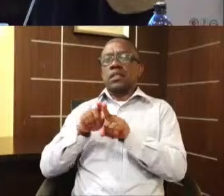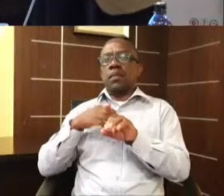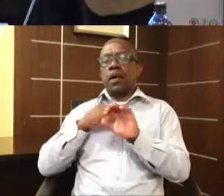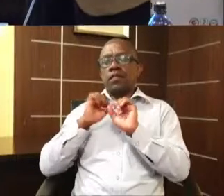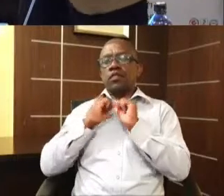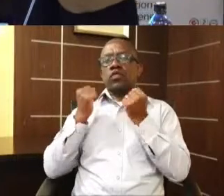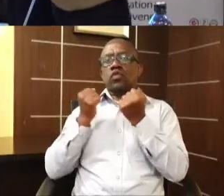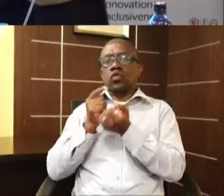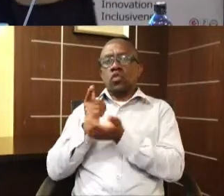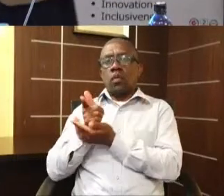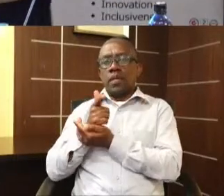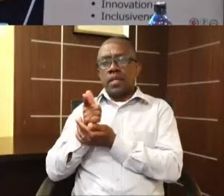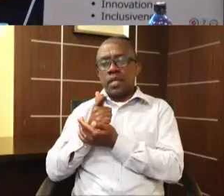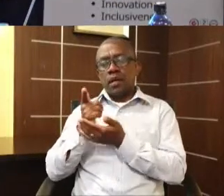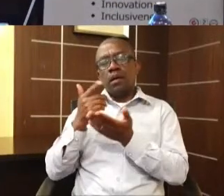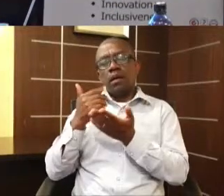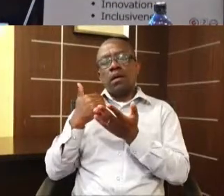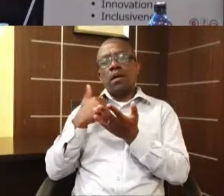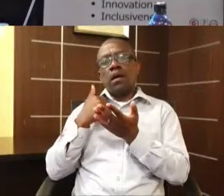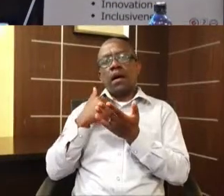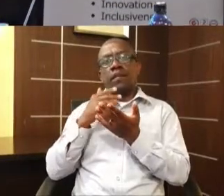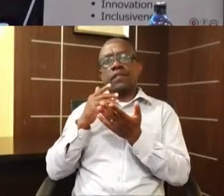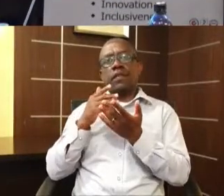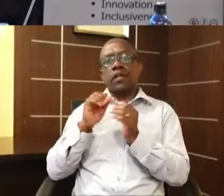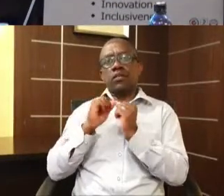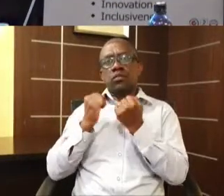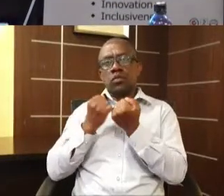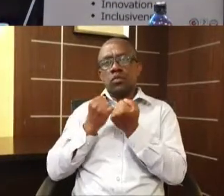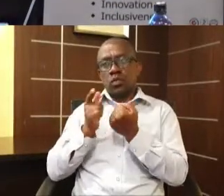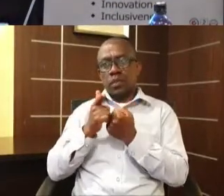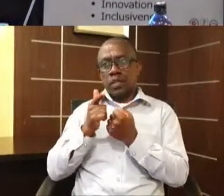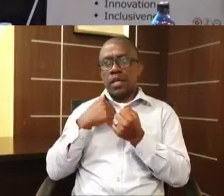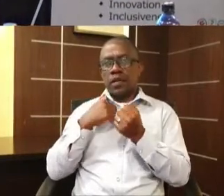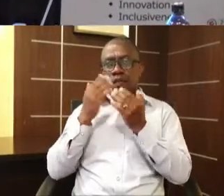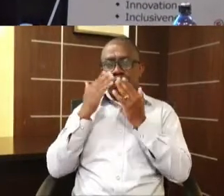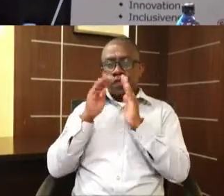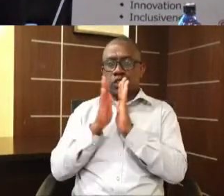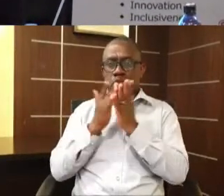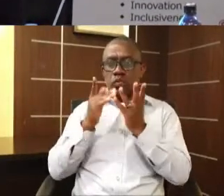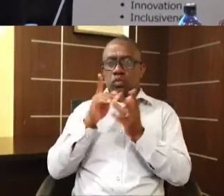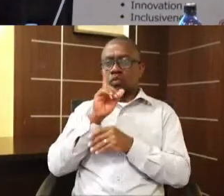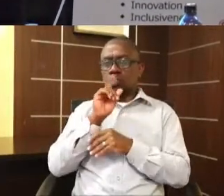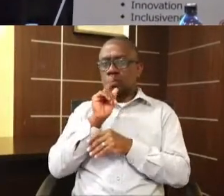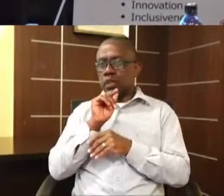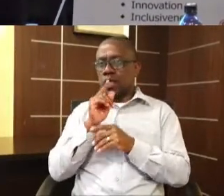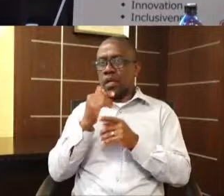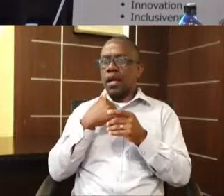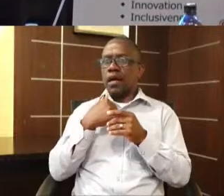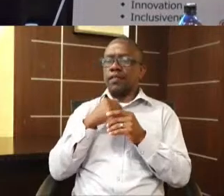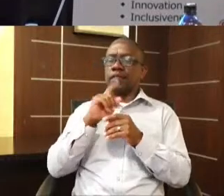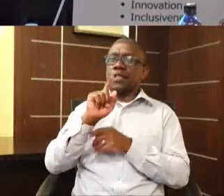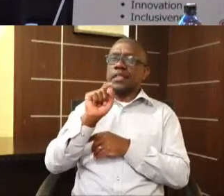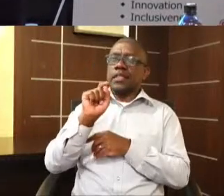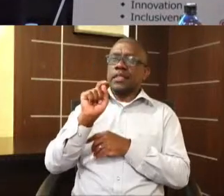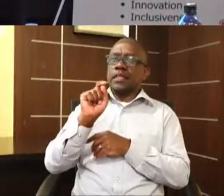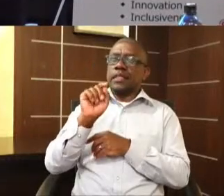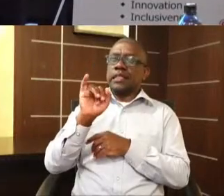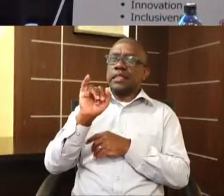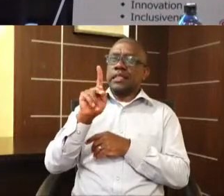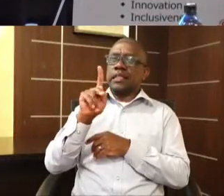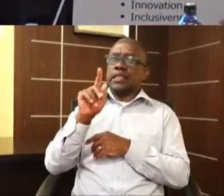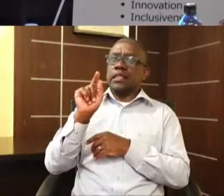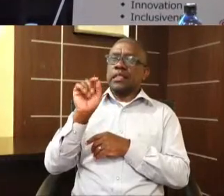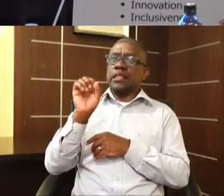platforms. We do have a Facebook handle, we have Twitter, we have TikTok, we have